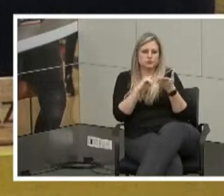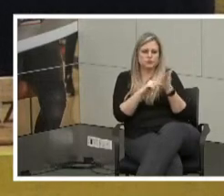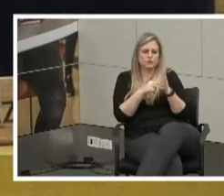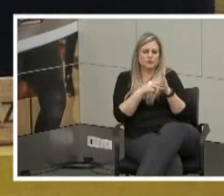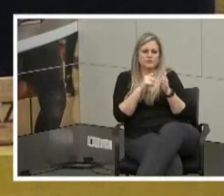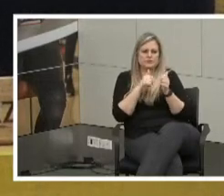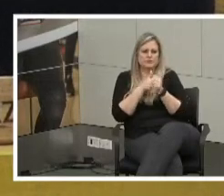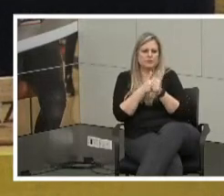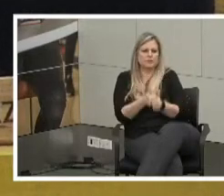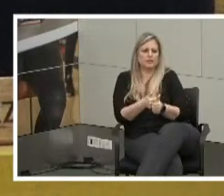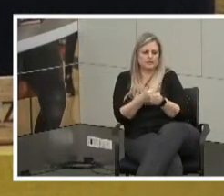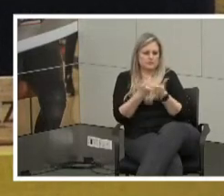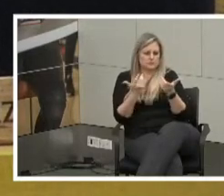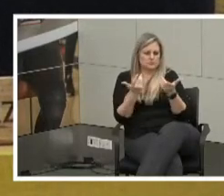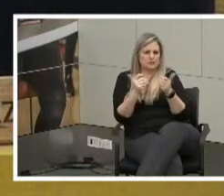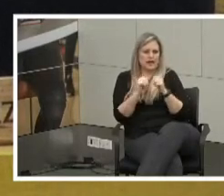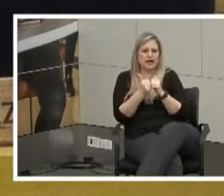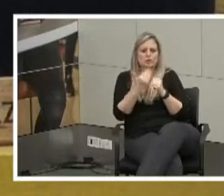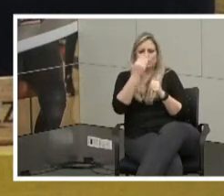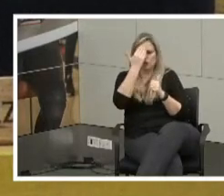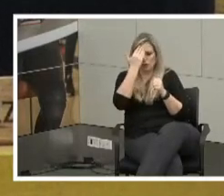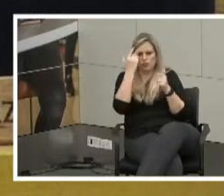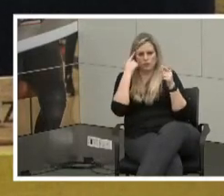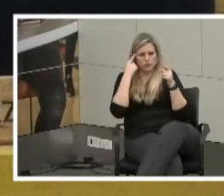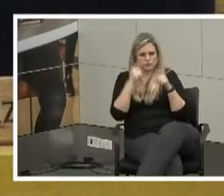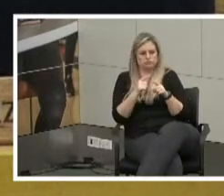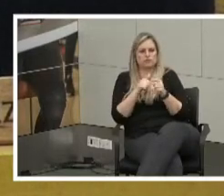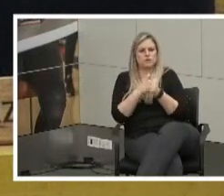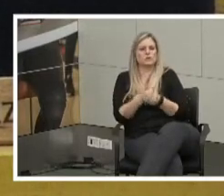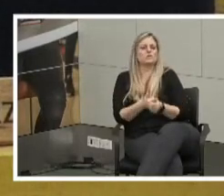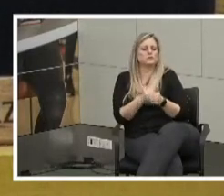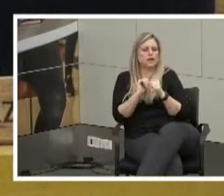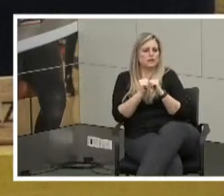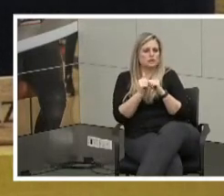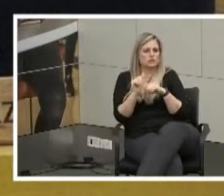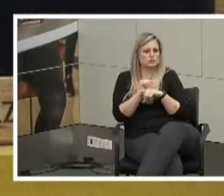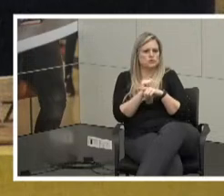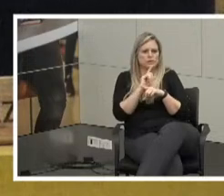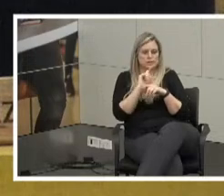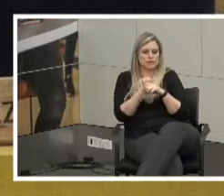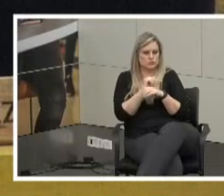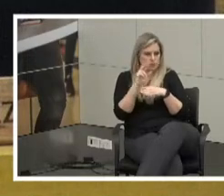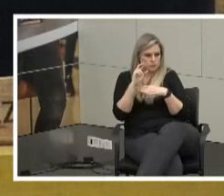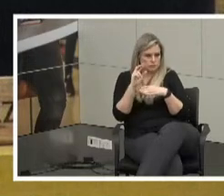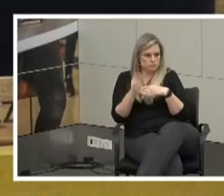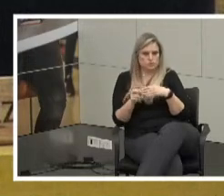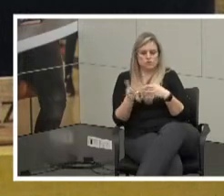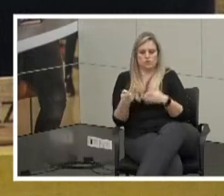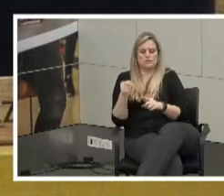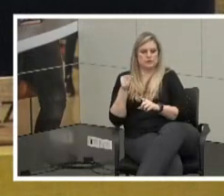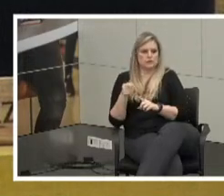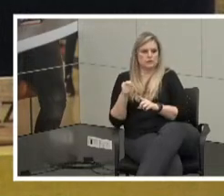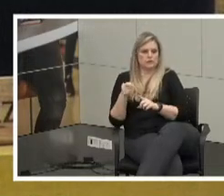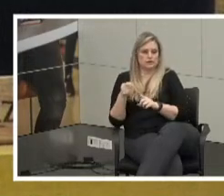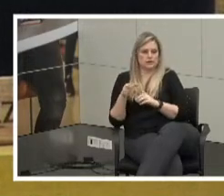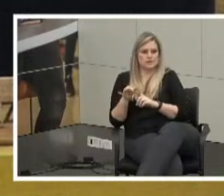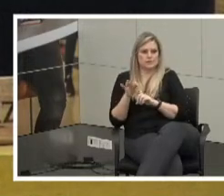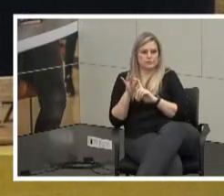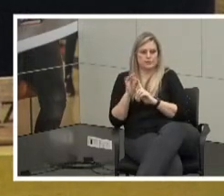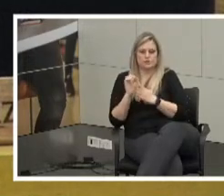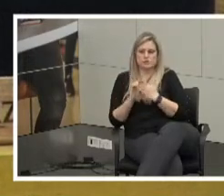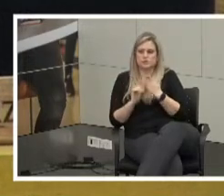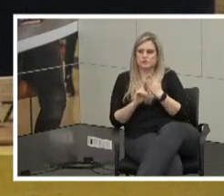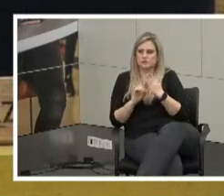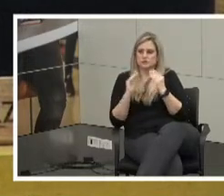like for that how do we know that the training is actually resulting in the um specially designed